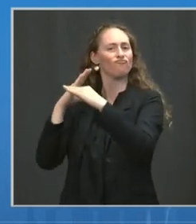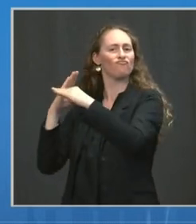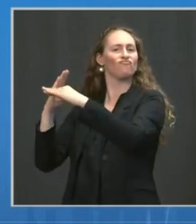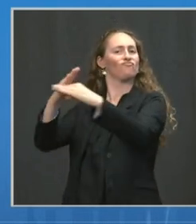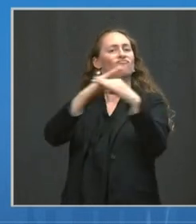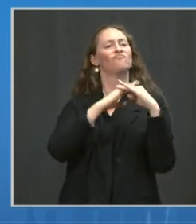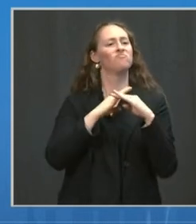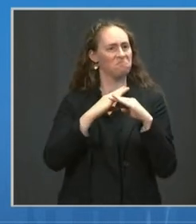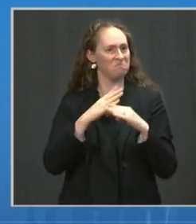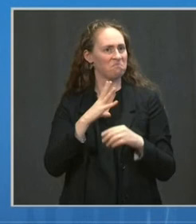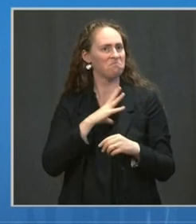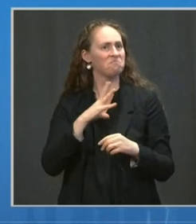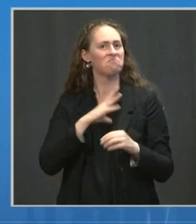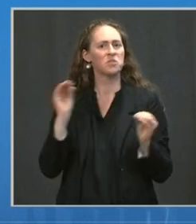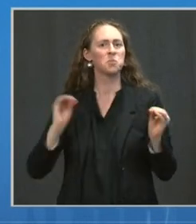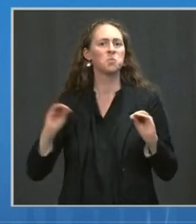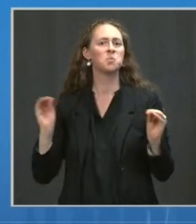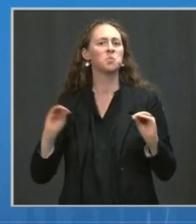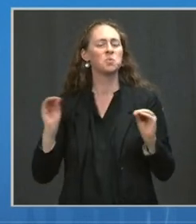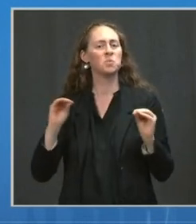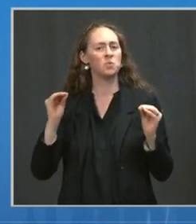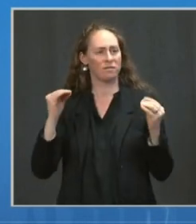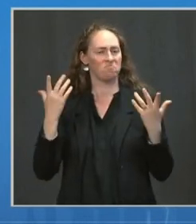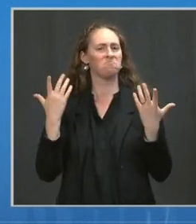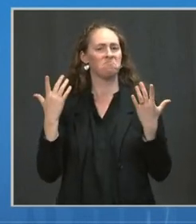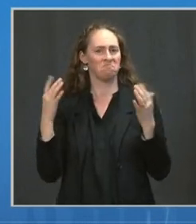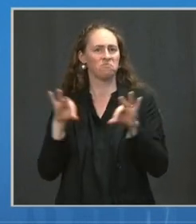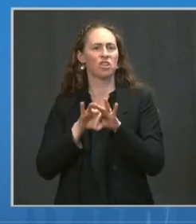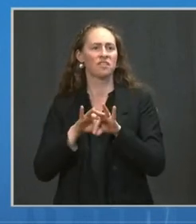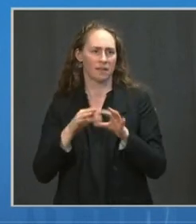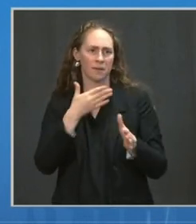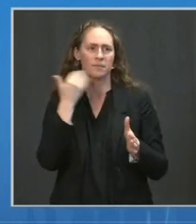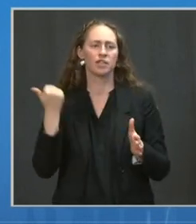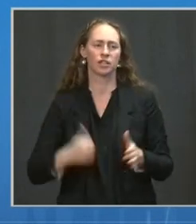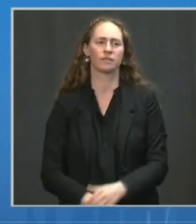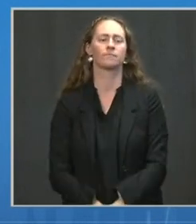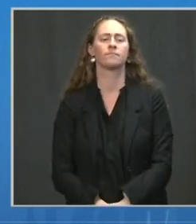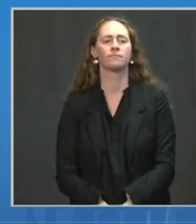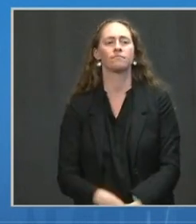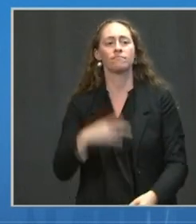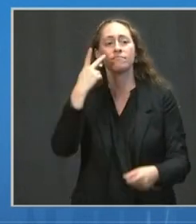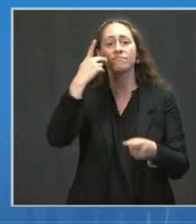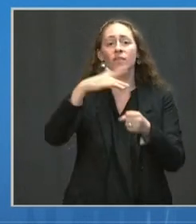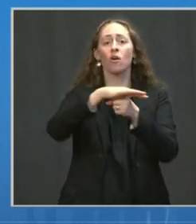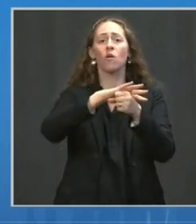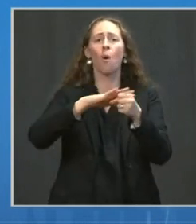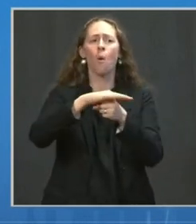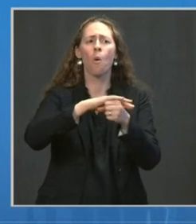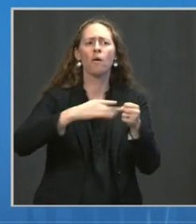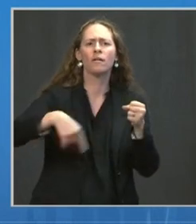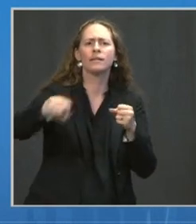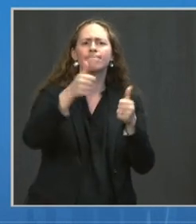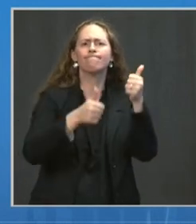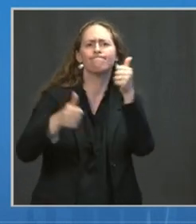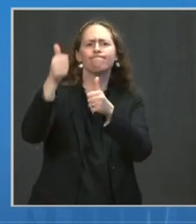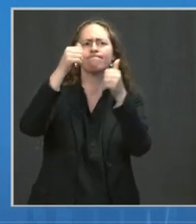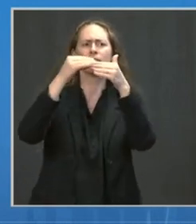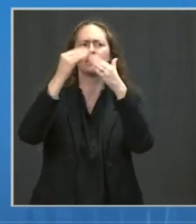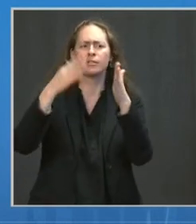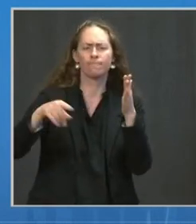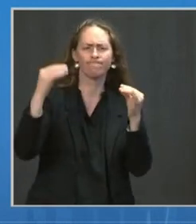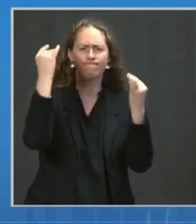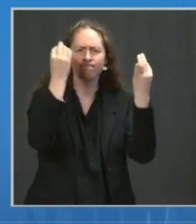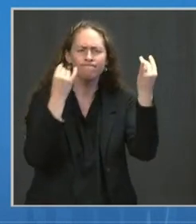hospitalization, and death. Furthermore, as cases increased, local public health officials implemented a package of public health